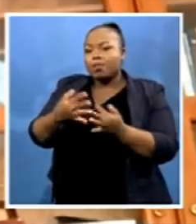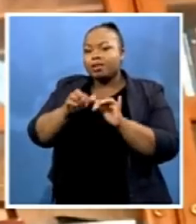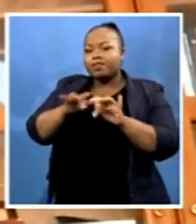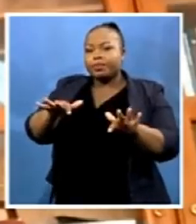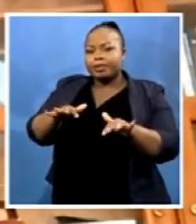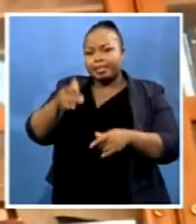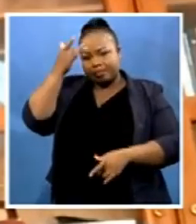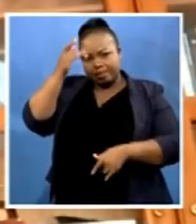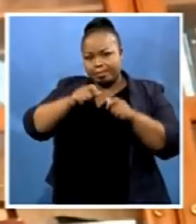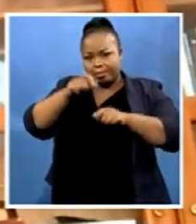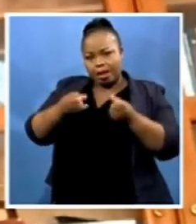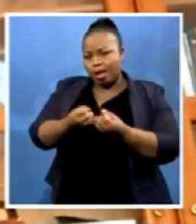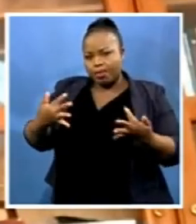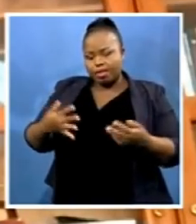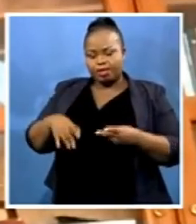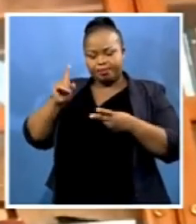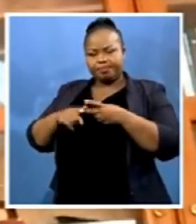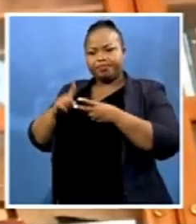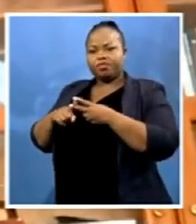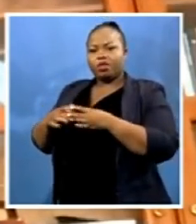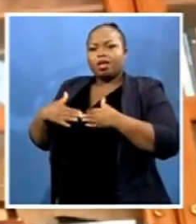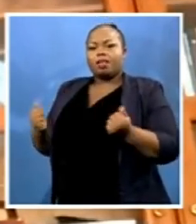to respond to the